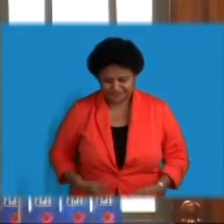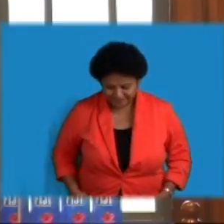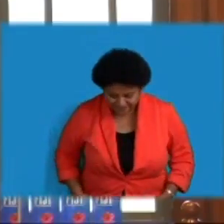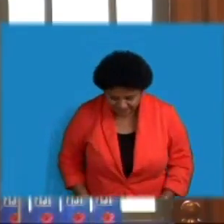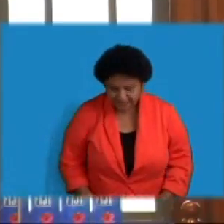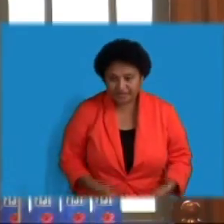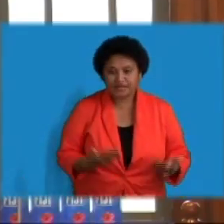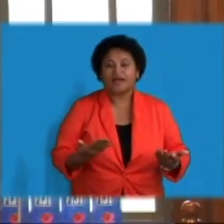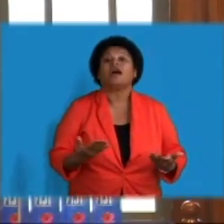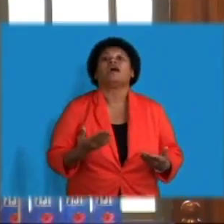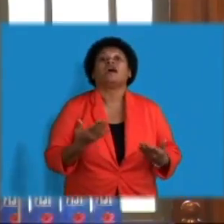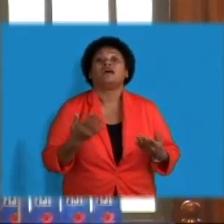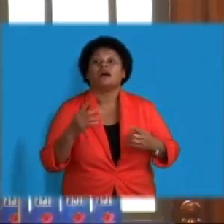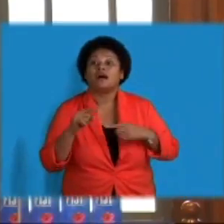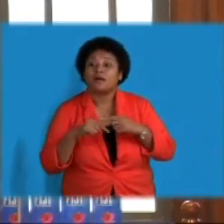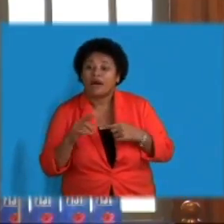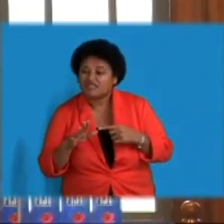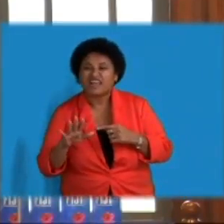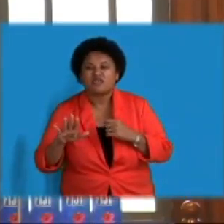On the question of squatters,